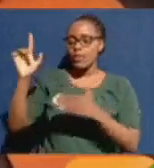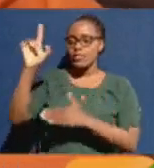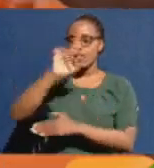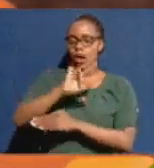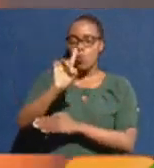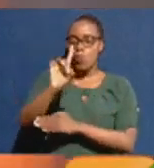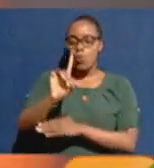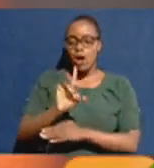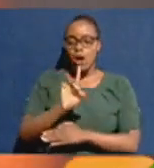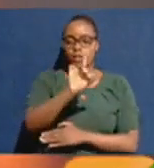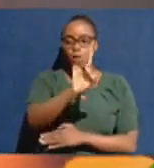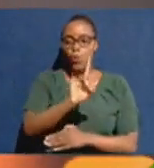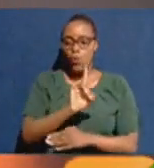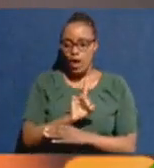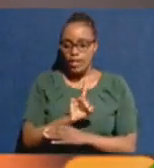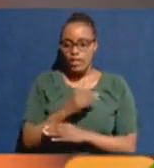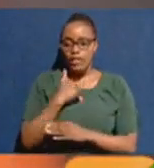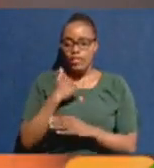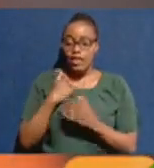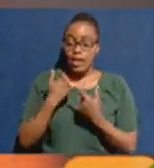One by one, they zone out.